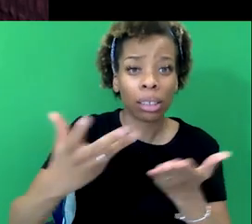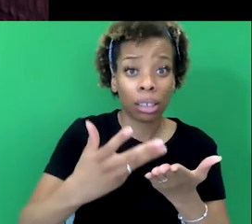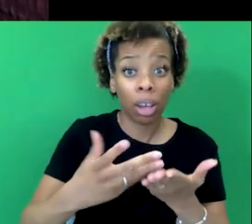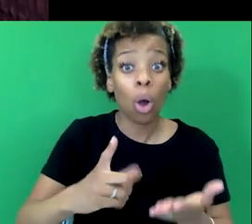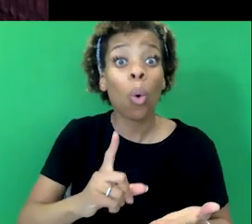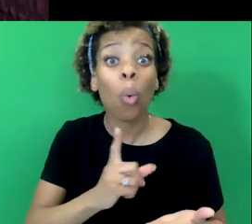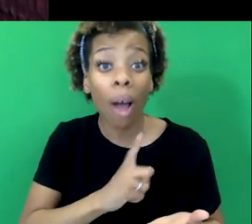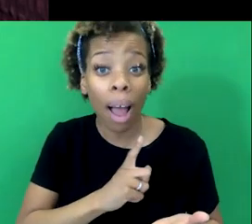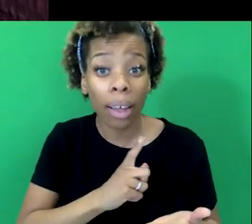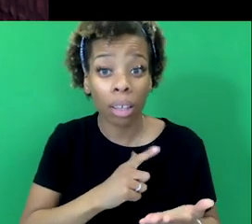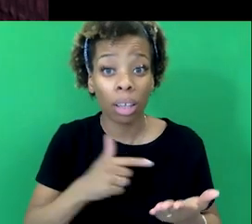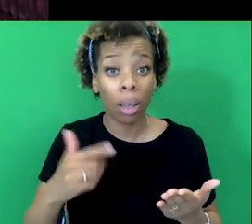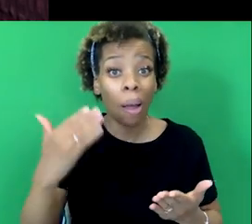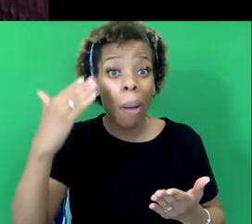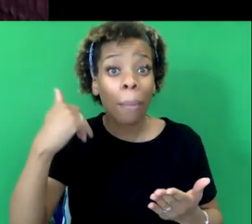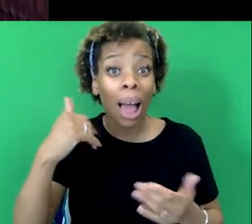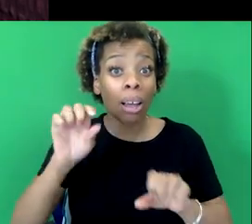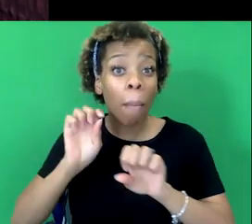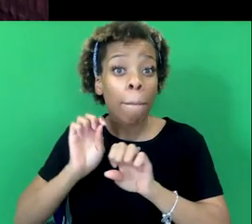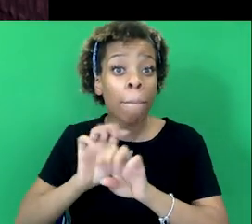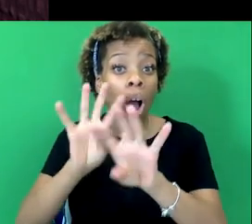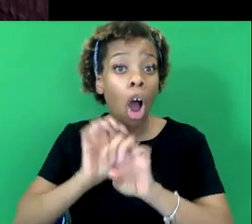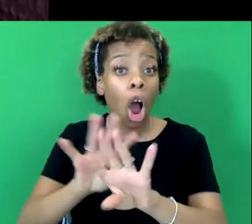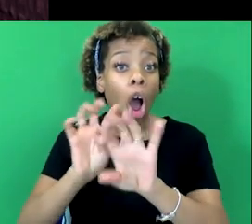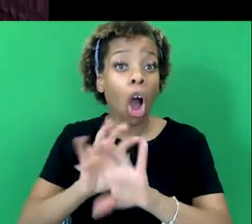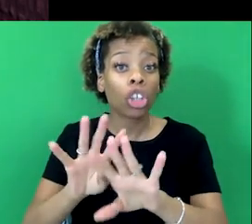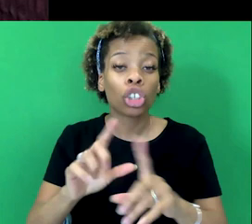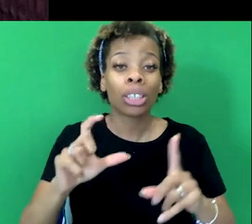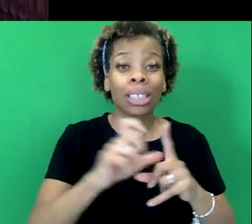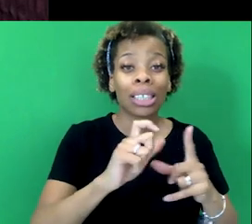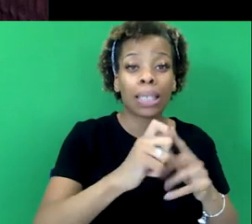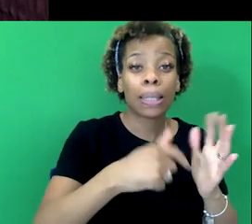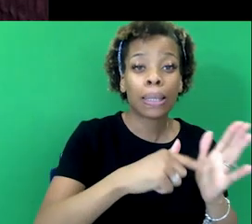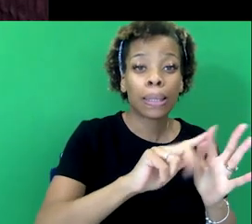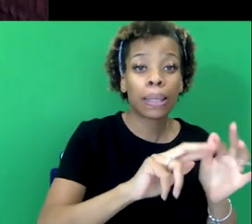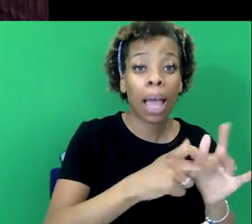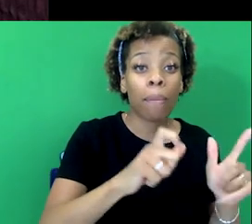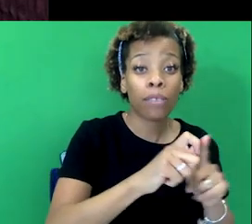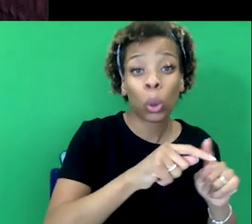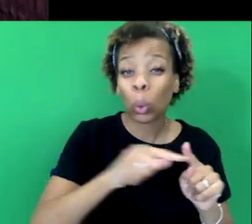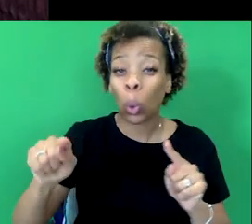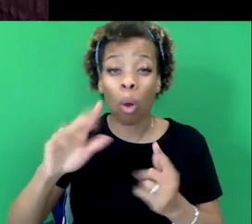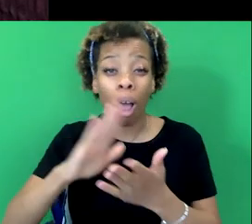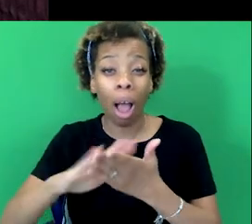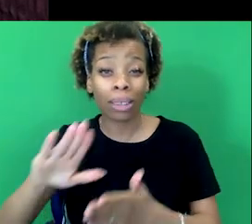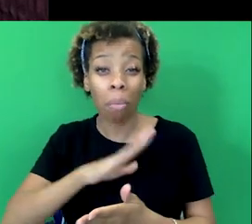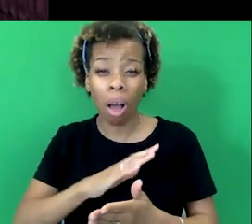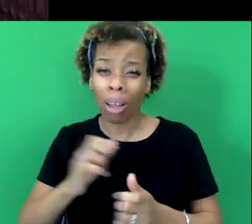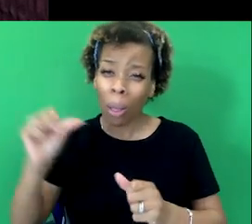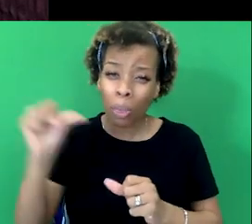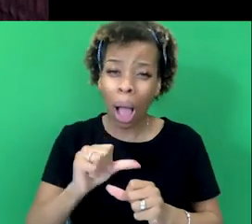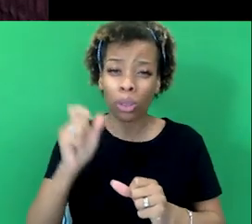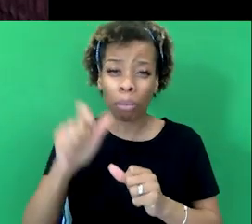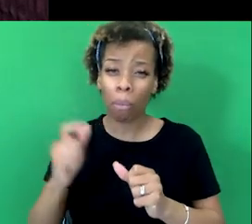the most contemporary, Black march from Deptford to Hyde Park. Thousands, bust in from across the country to take part in